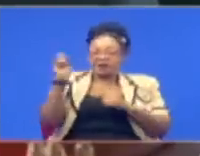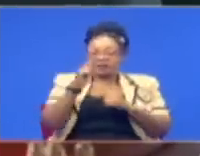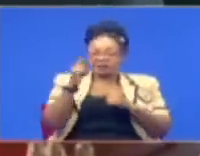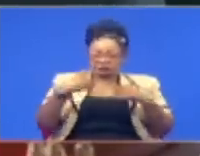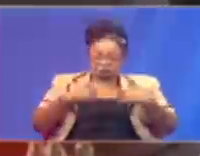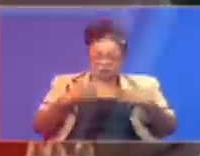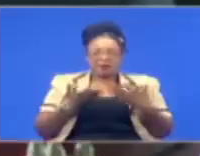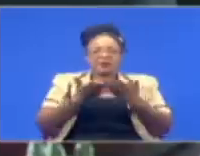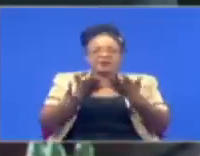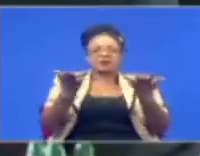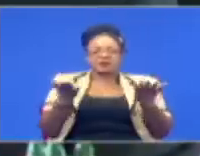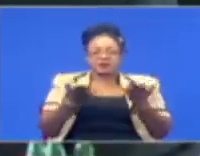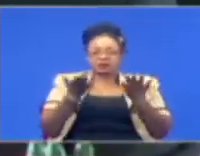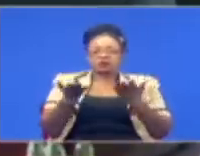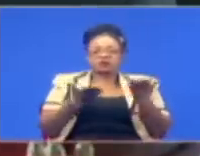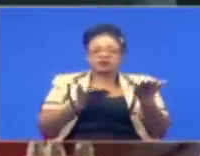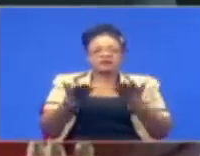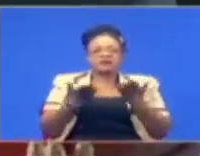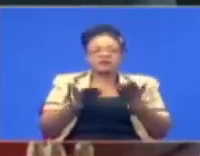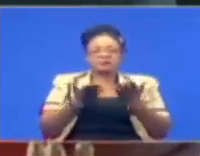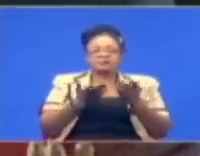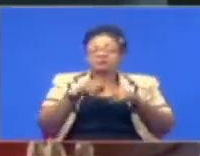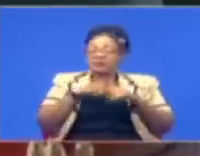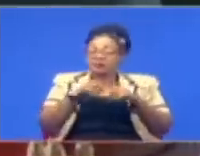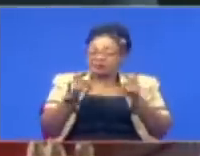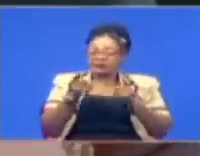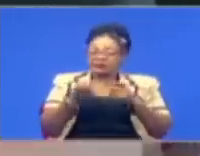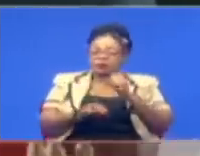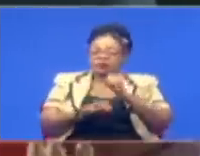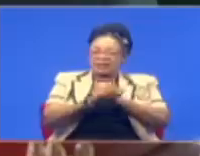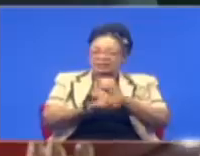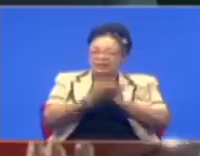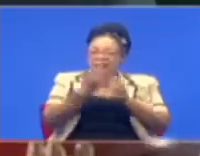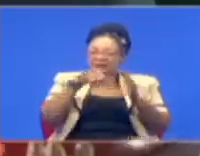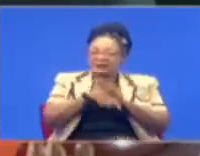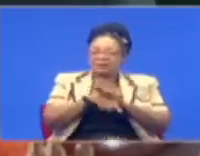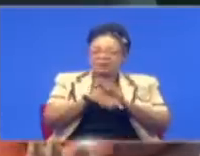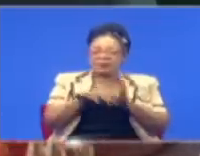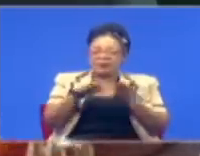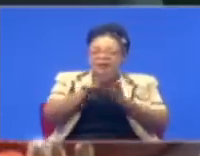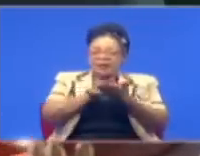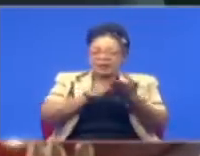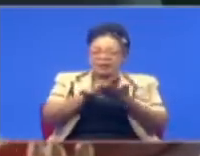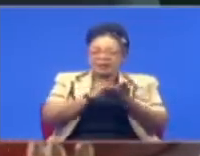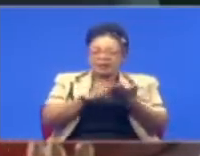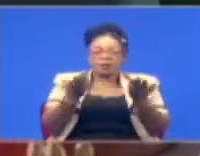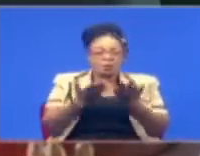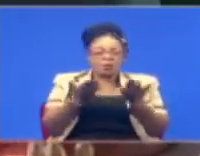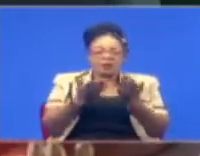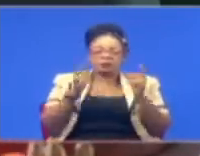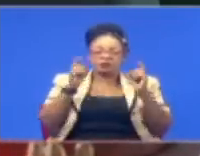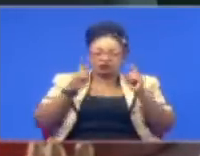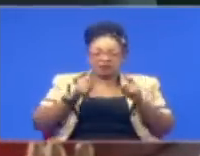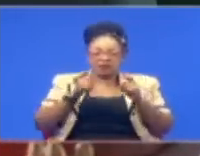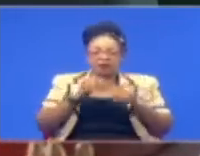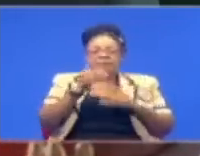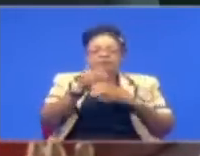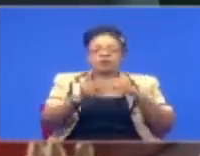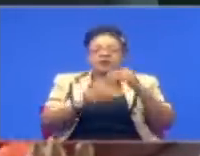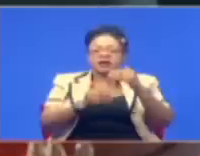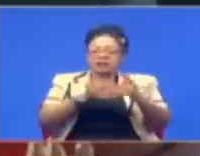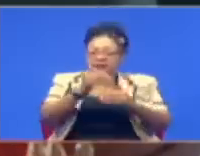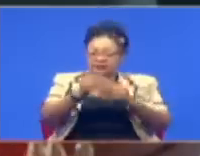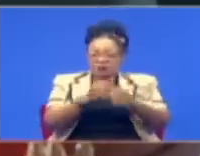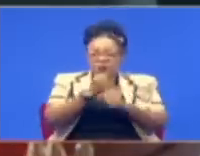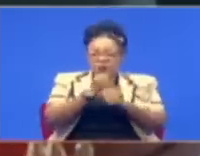you. But I'll go further and indicate areas that we shall progressively work with them